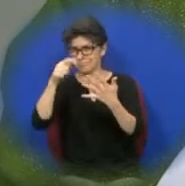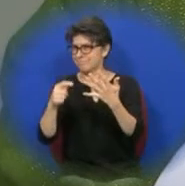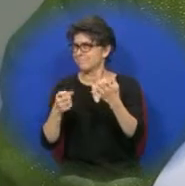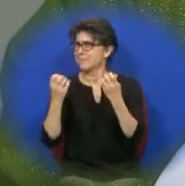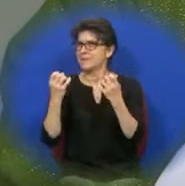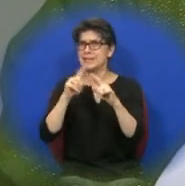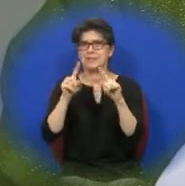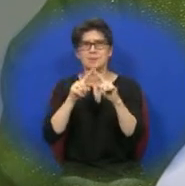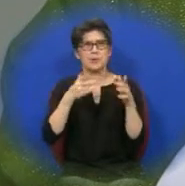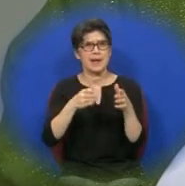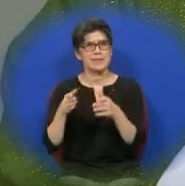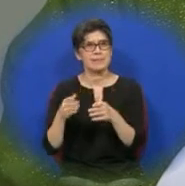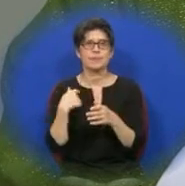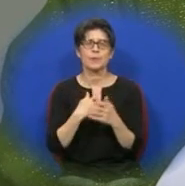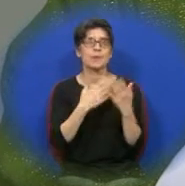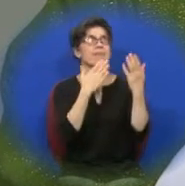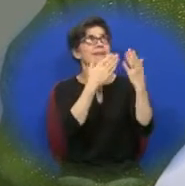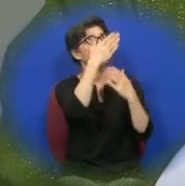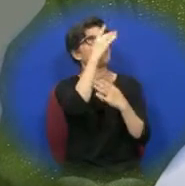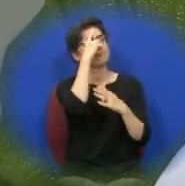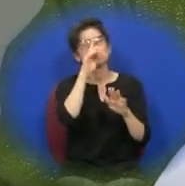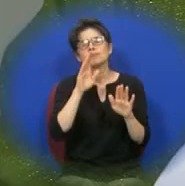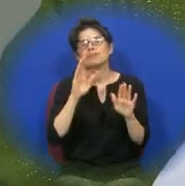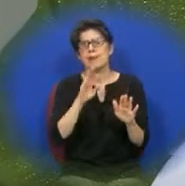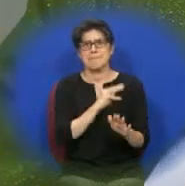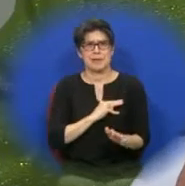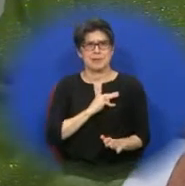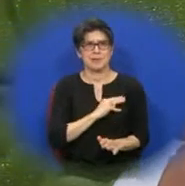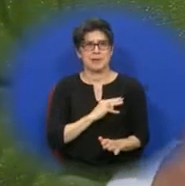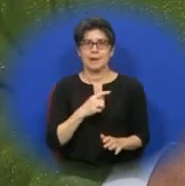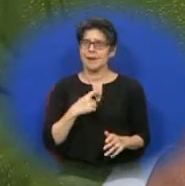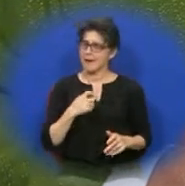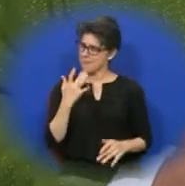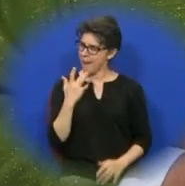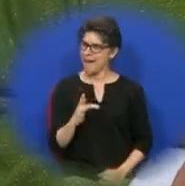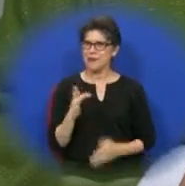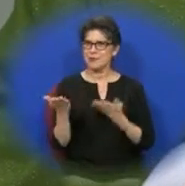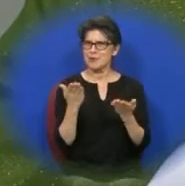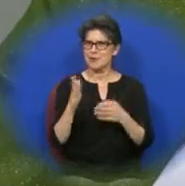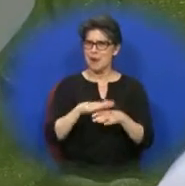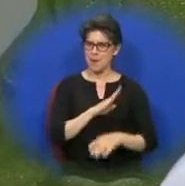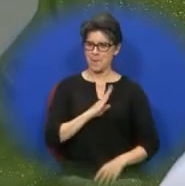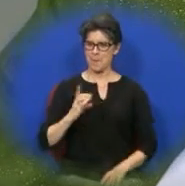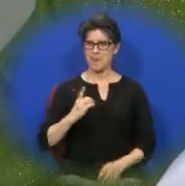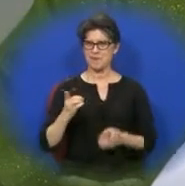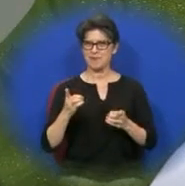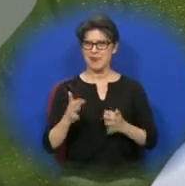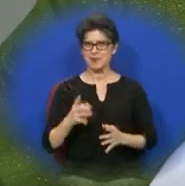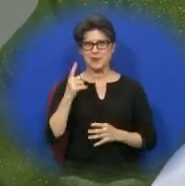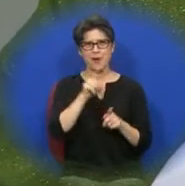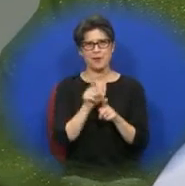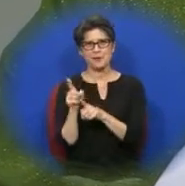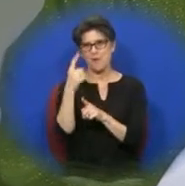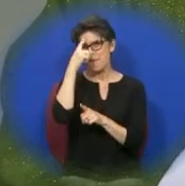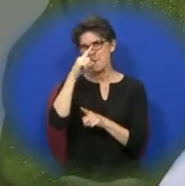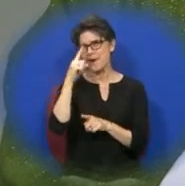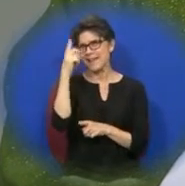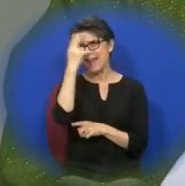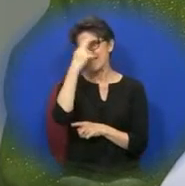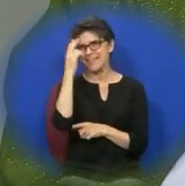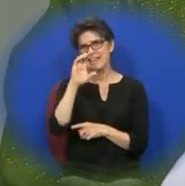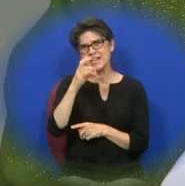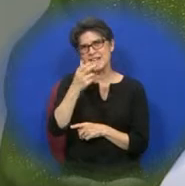ways. And so we thank God for their great, great ministries. And I'm privileged to serve on the board of directors also for Catholic Charities for